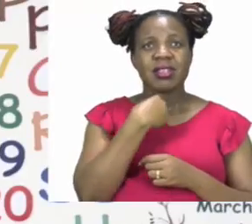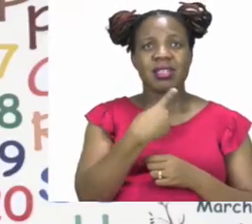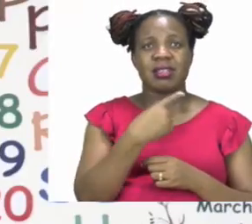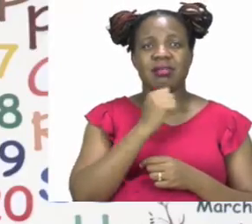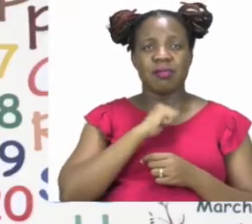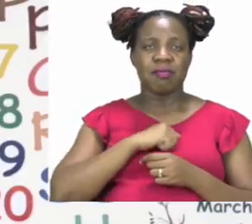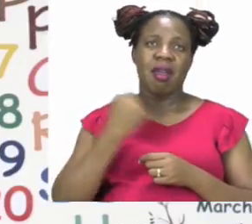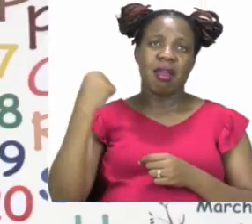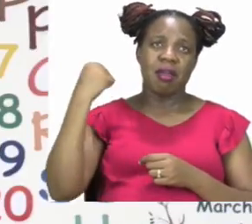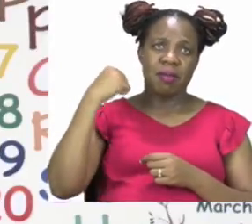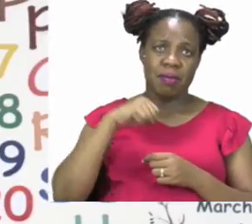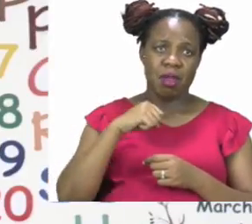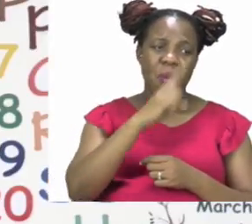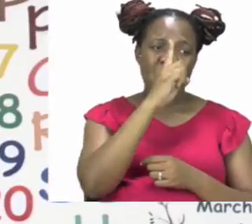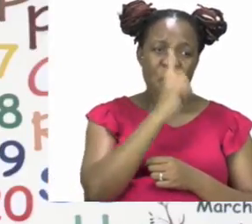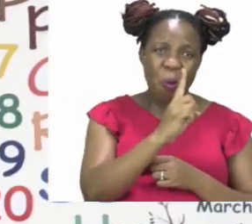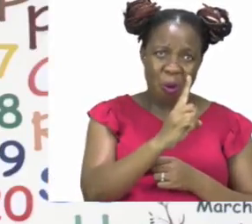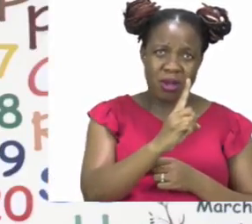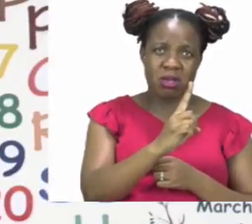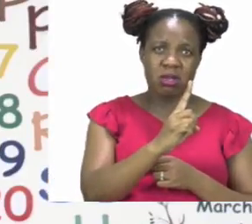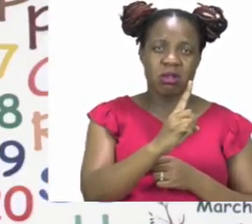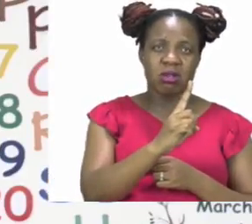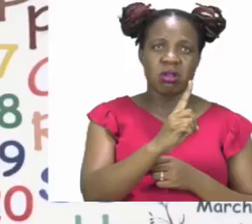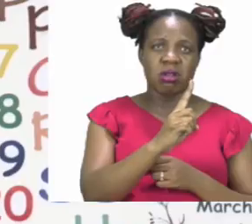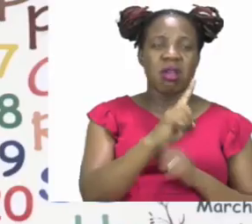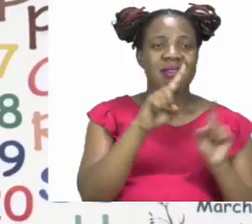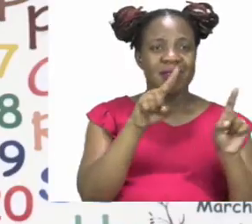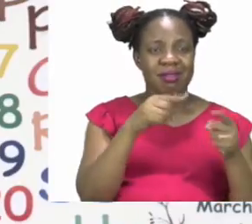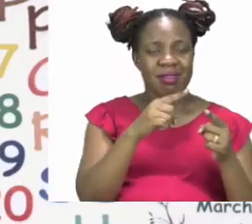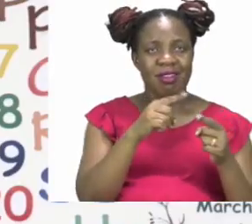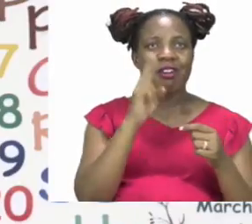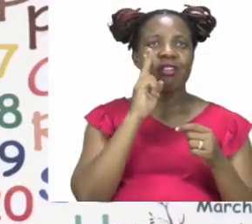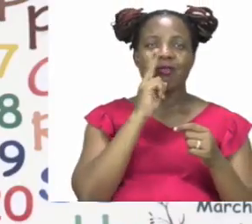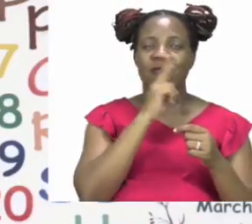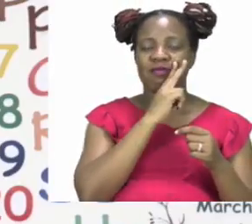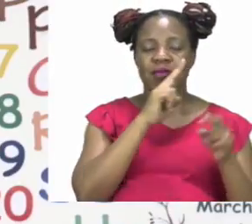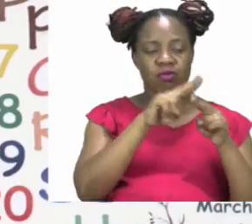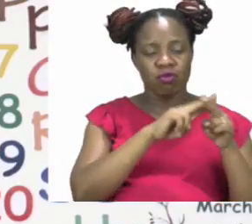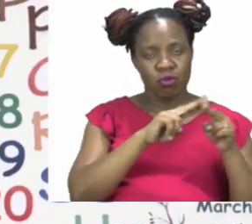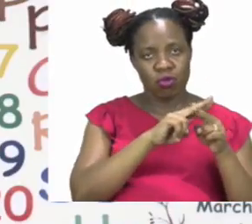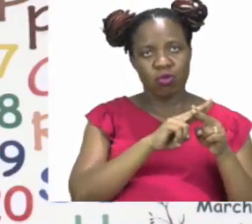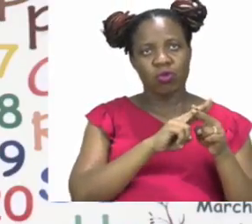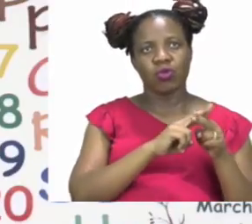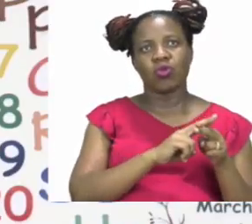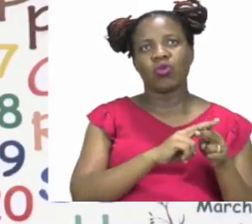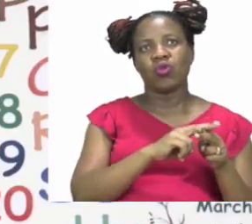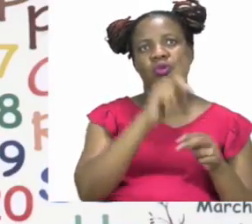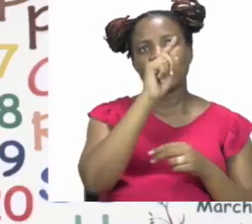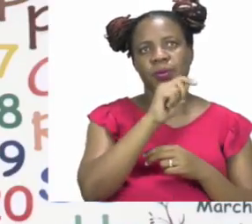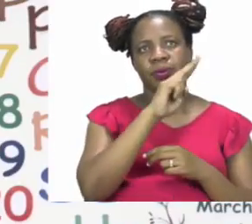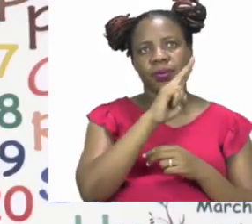verb this. Okay. Now everyone, I'm going to put my bag away